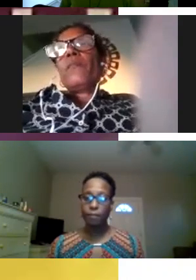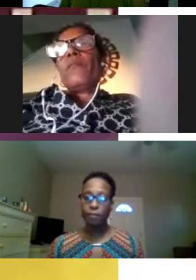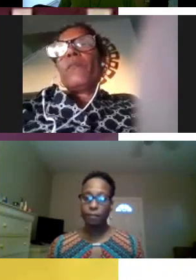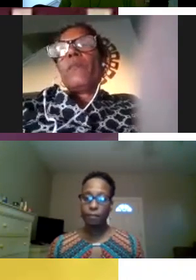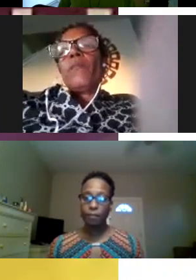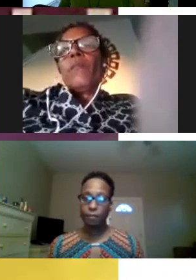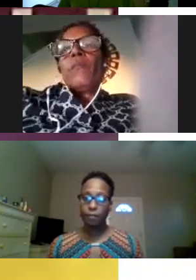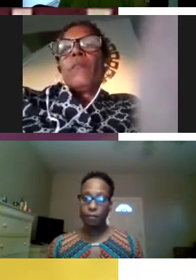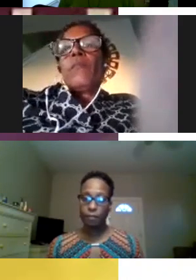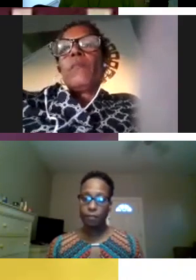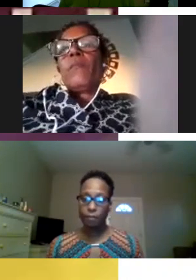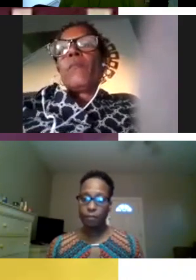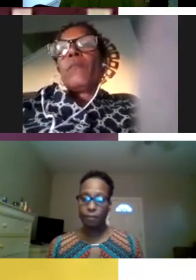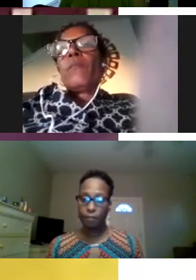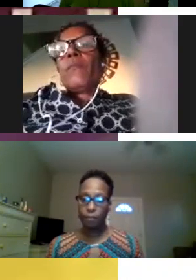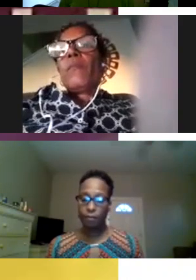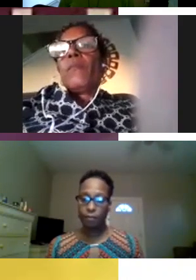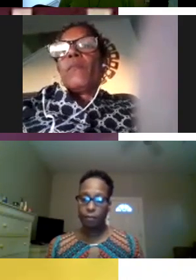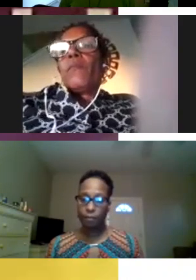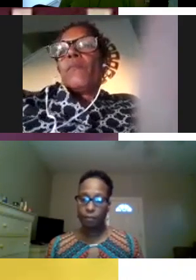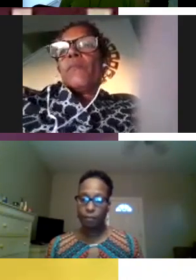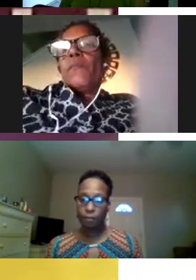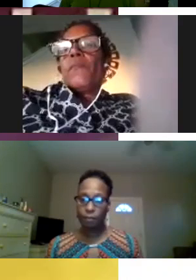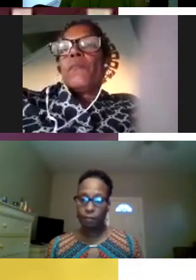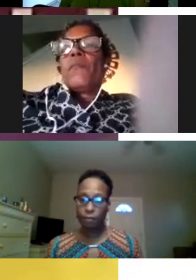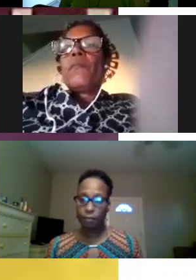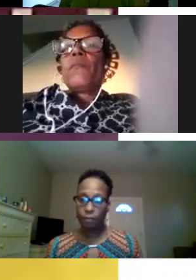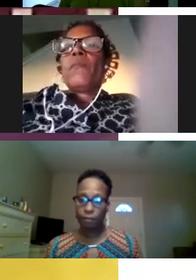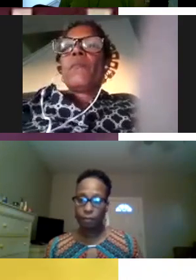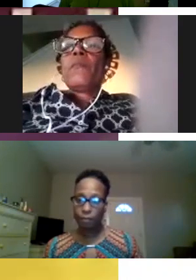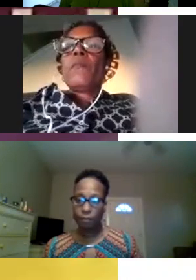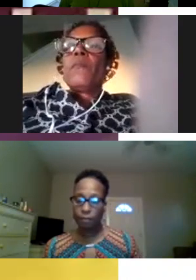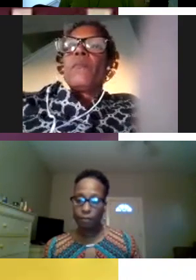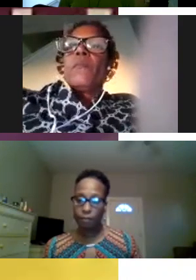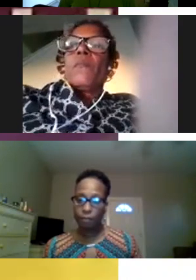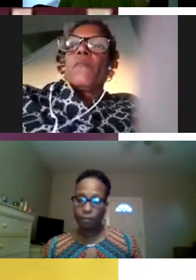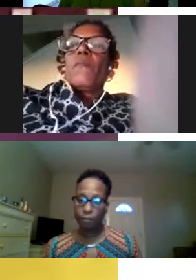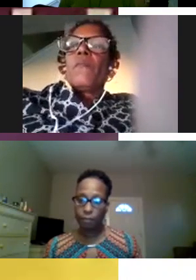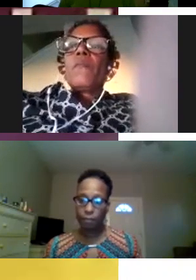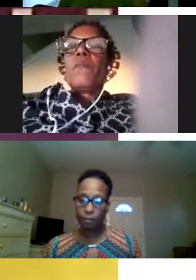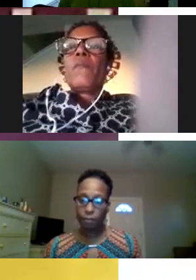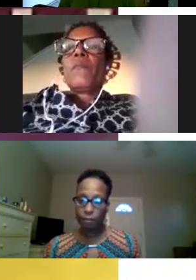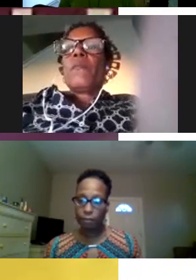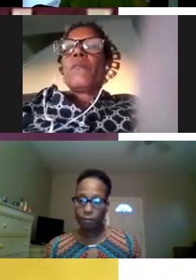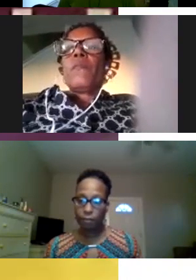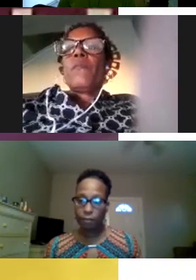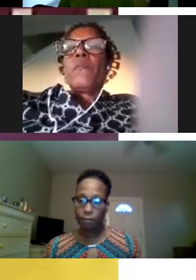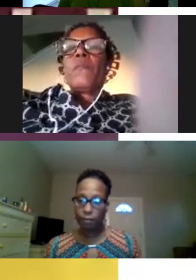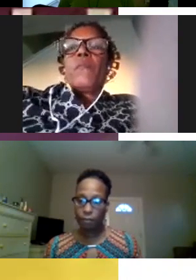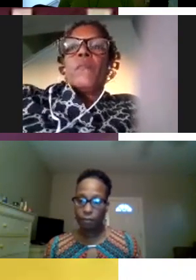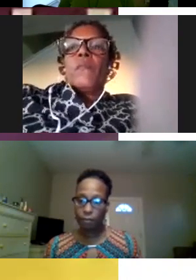the conversations that I have, is that if your healthcare system has not served you well, this is